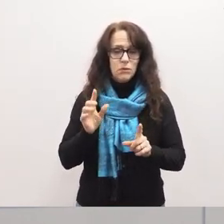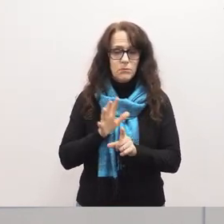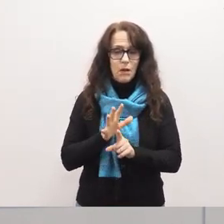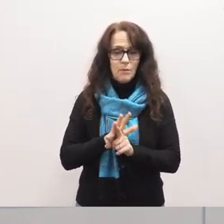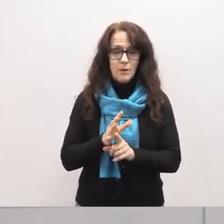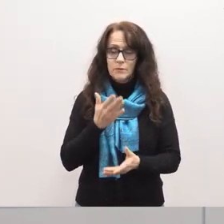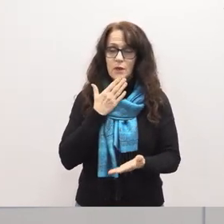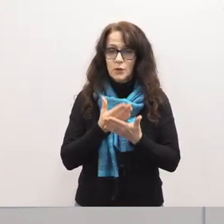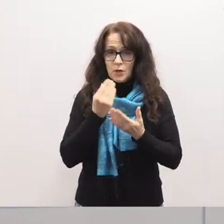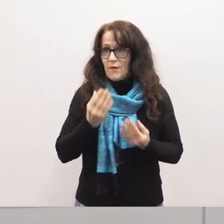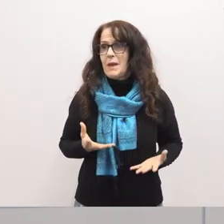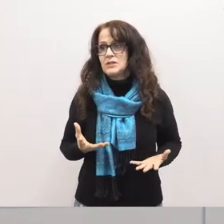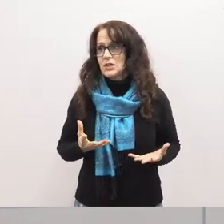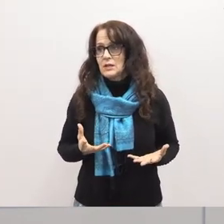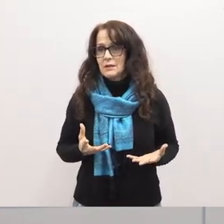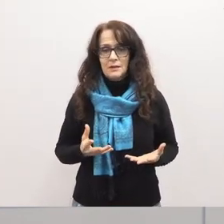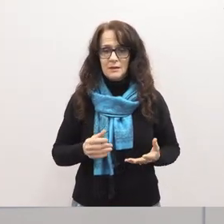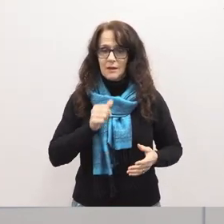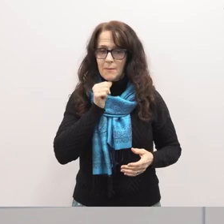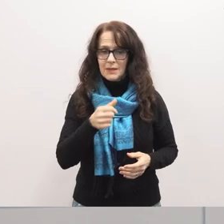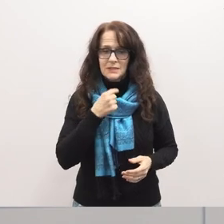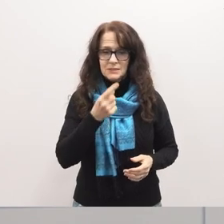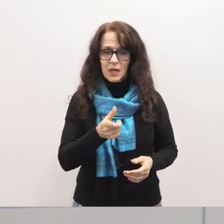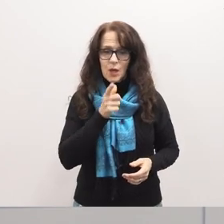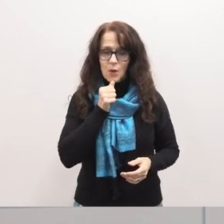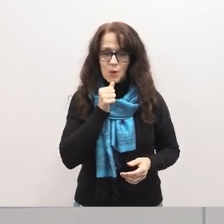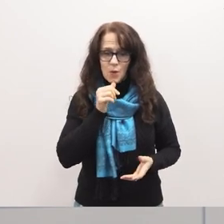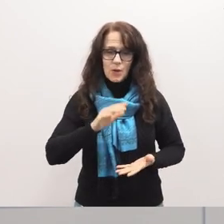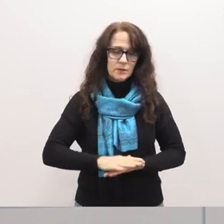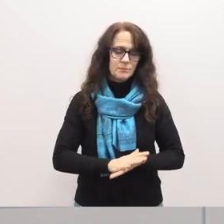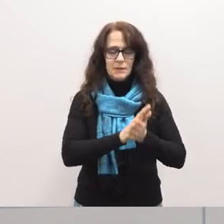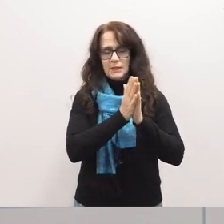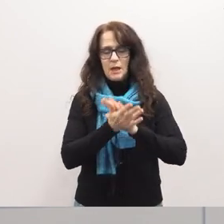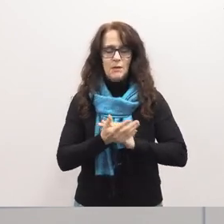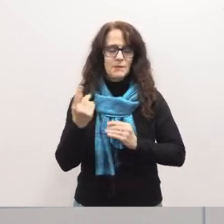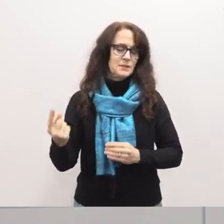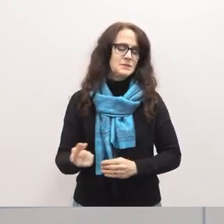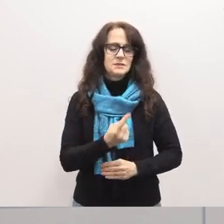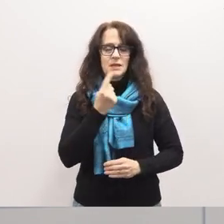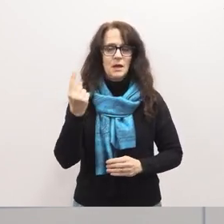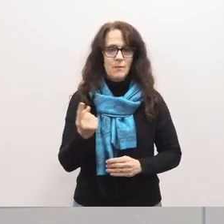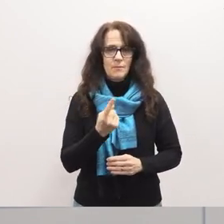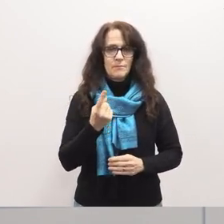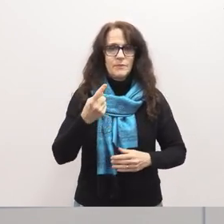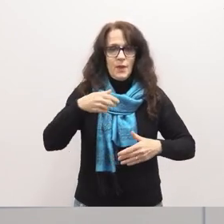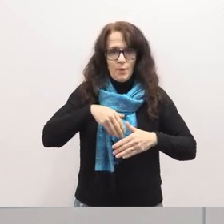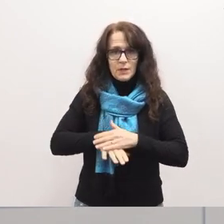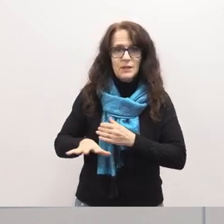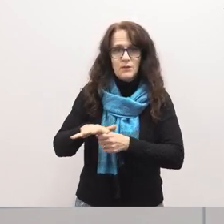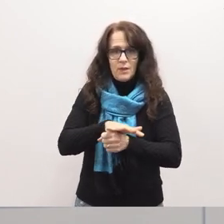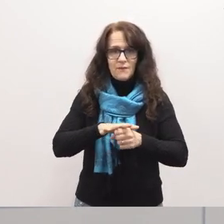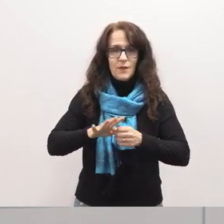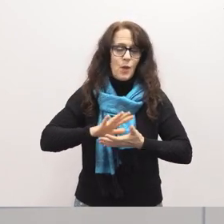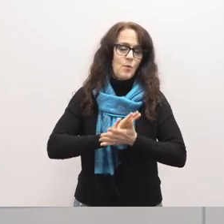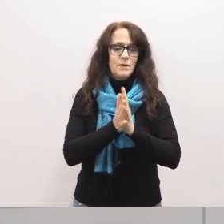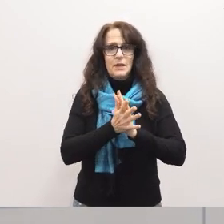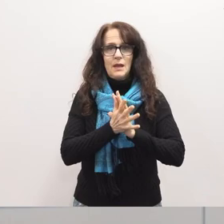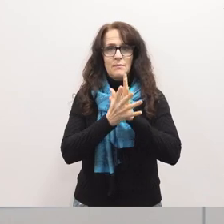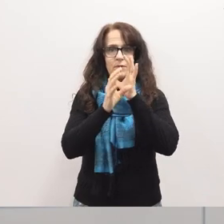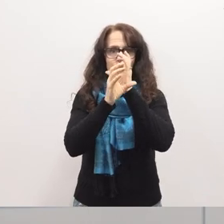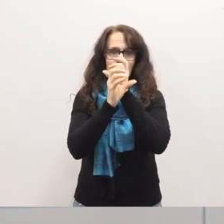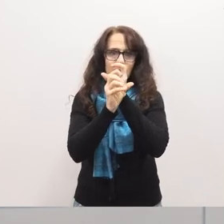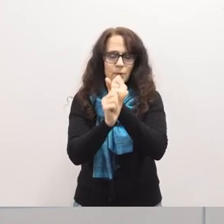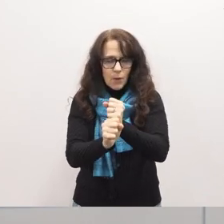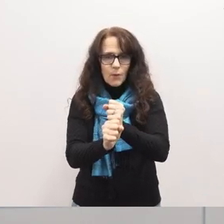good information. But it didn't tell you who was going to become somebody that went into that field or became so